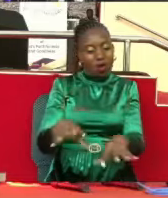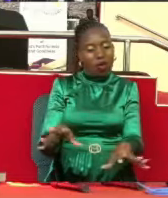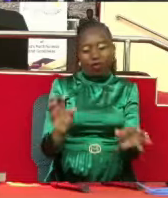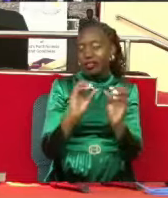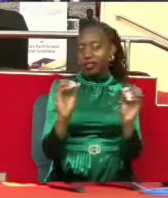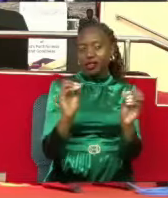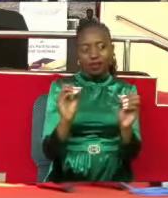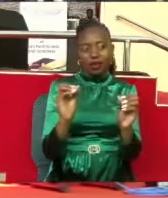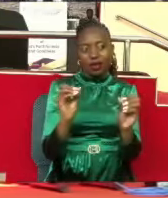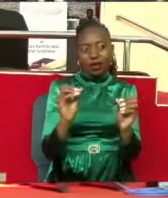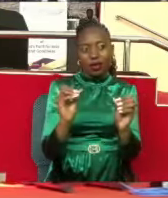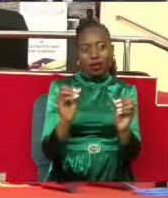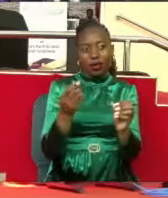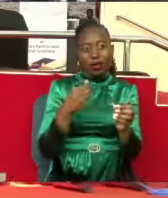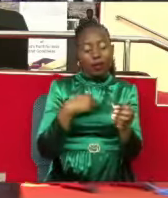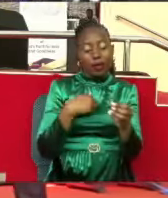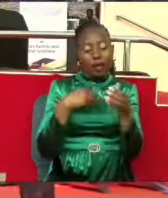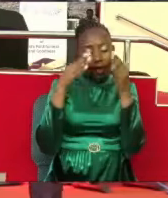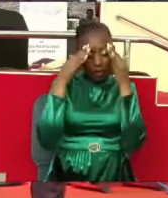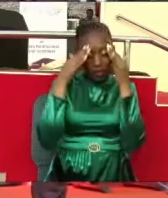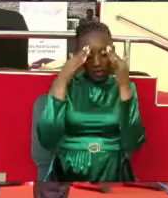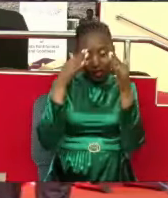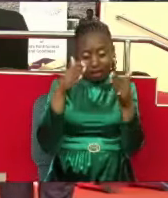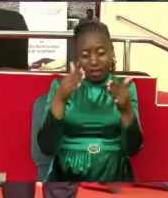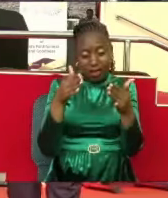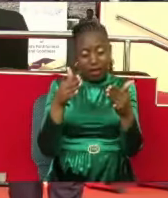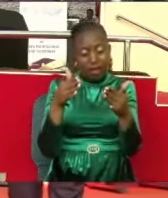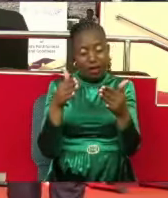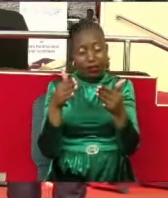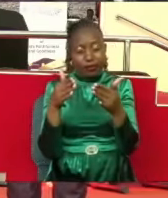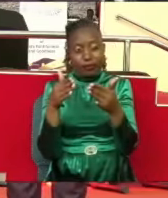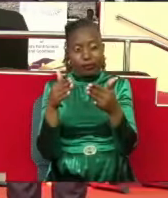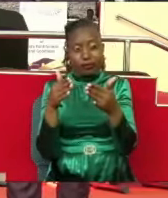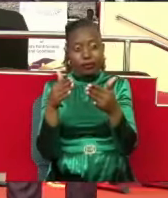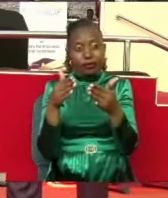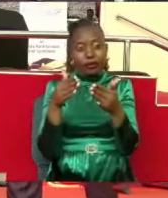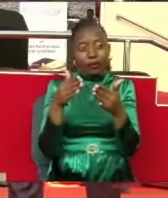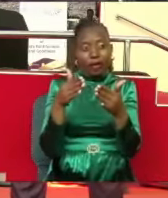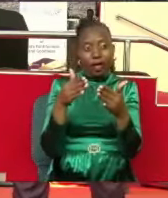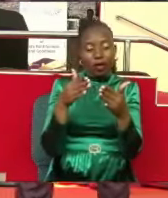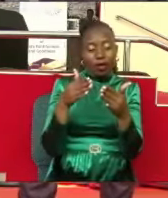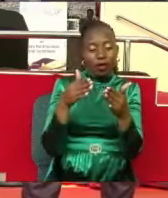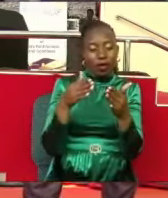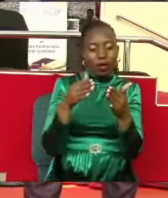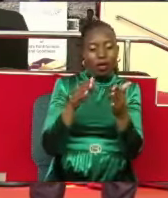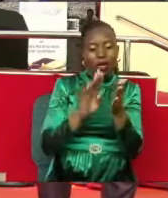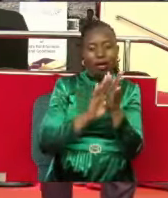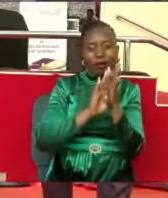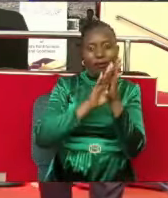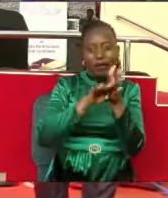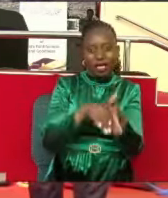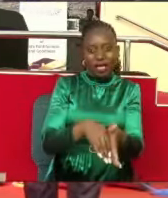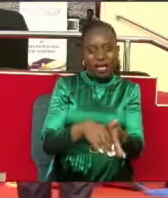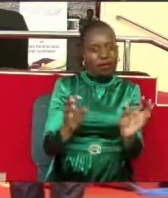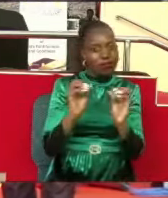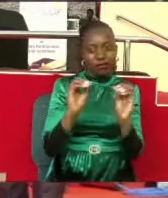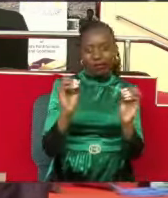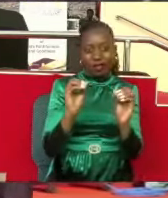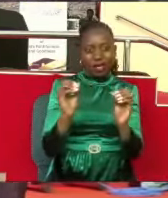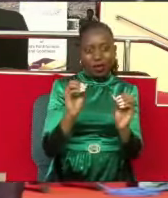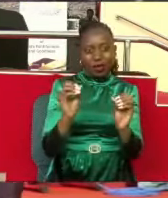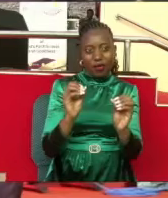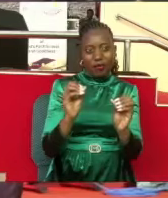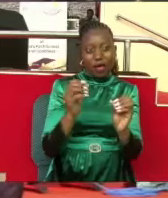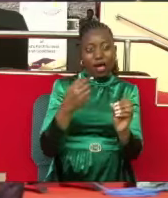siangalii kupoteza. I'm not concentrating on the presence of betrayal. Siangalii ile mambo ya kukataliwa. I'm